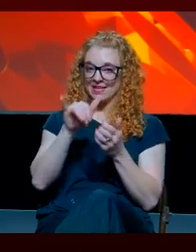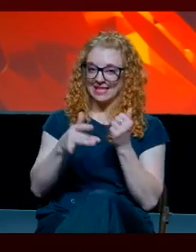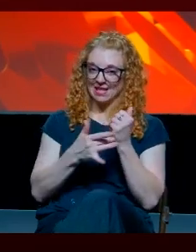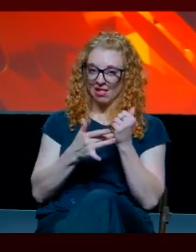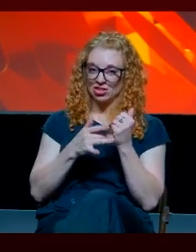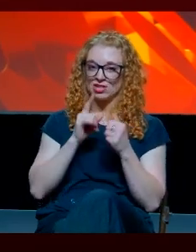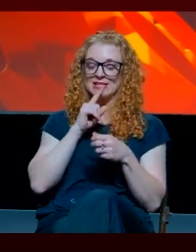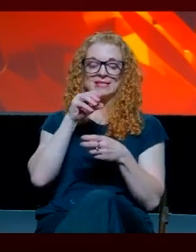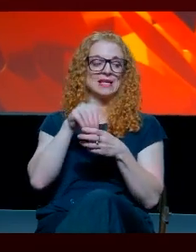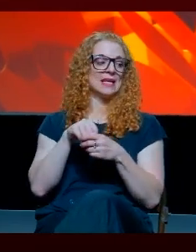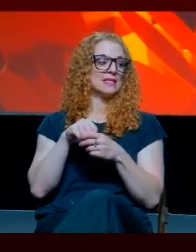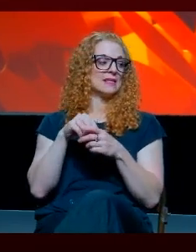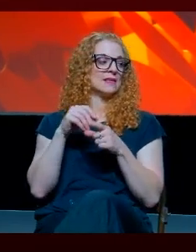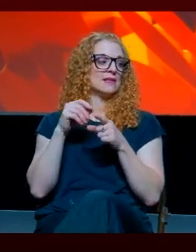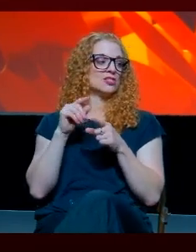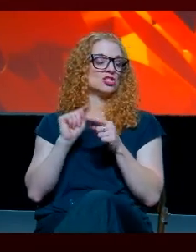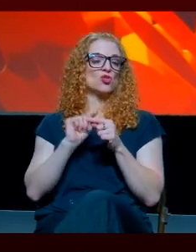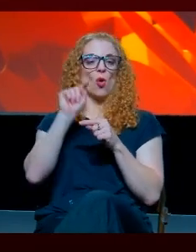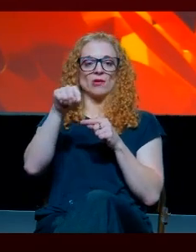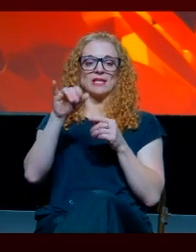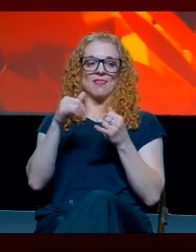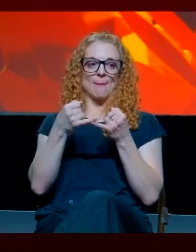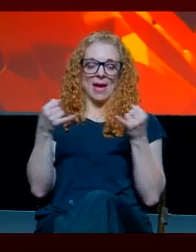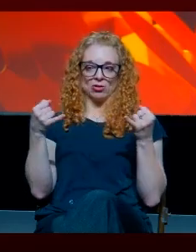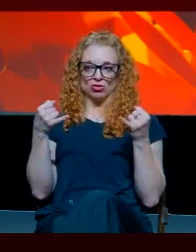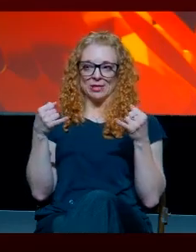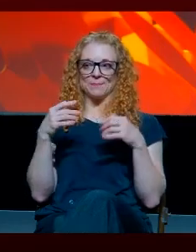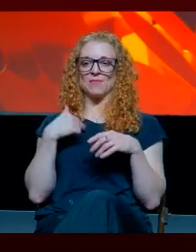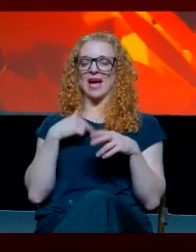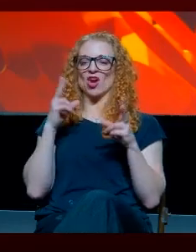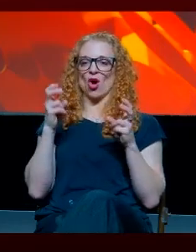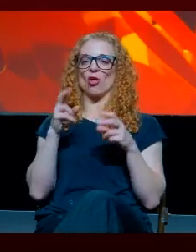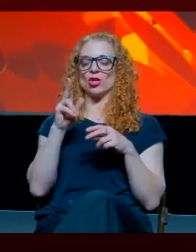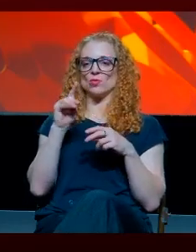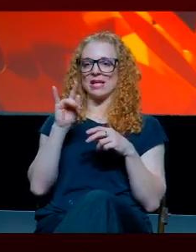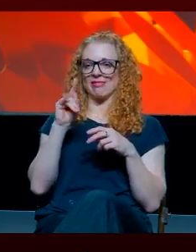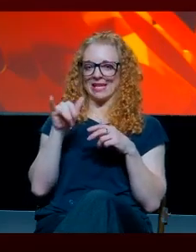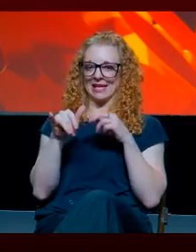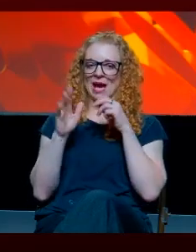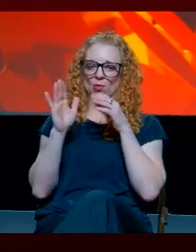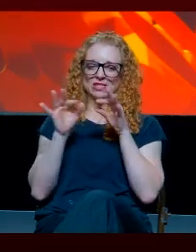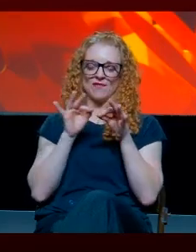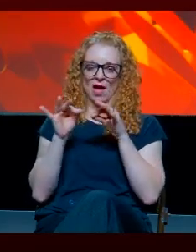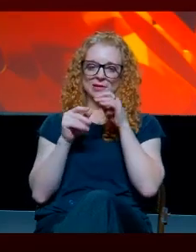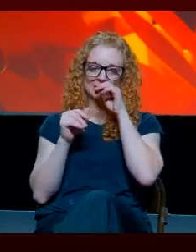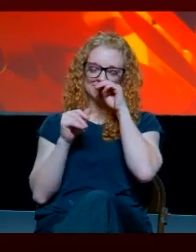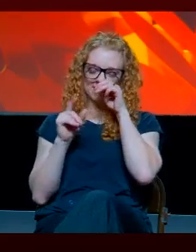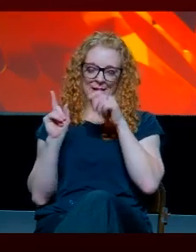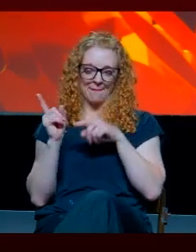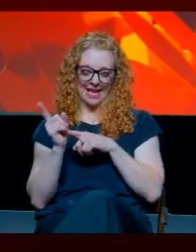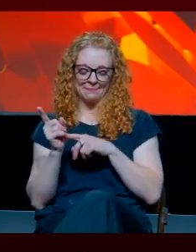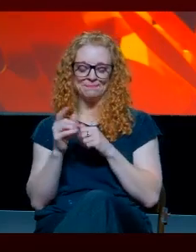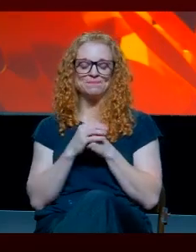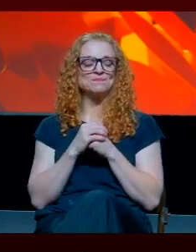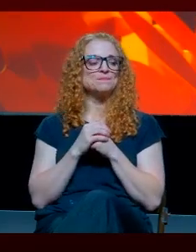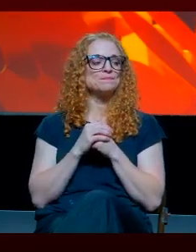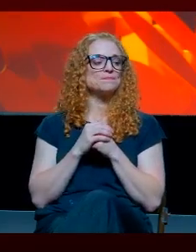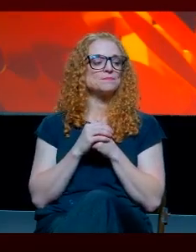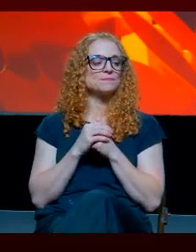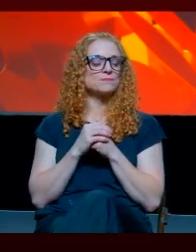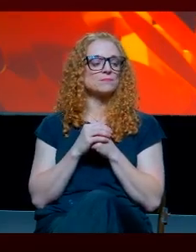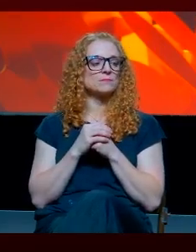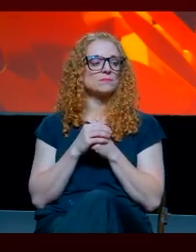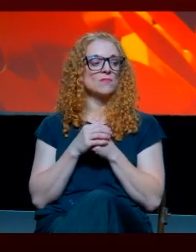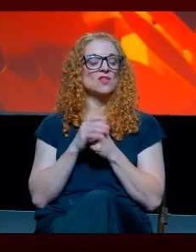in just crossing this boundary, just crossing what I call utility, which I'll define in a minute. And so this